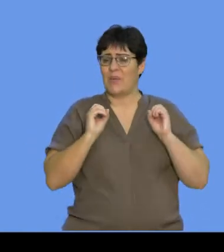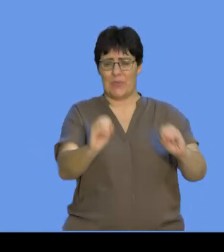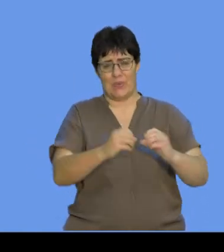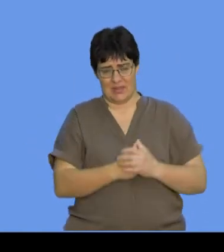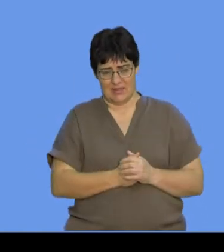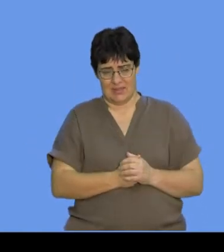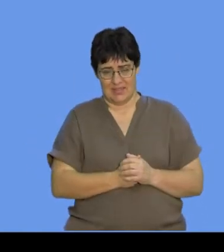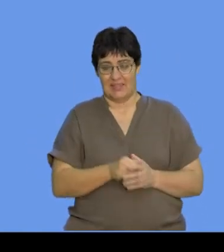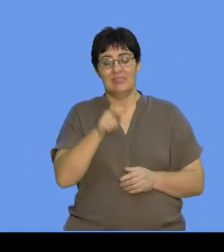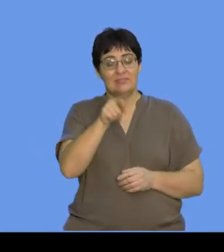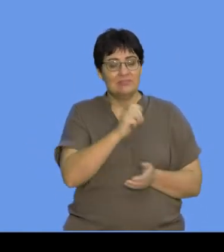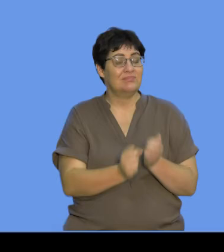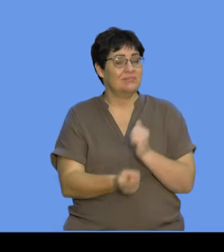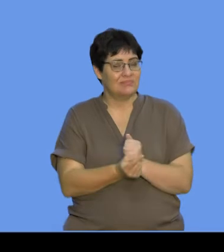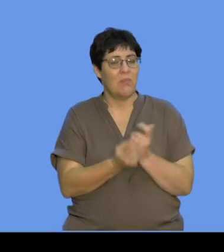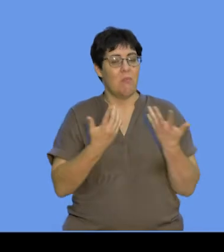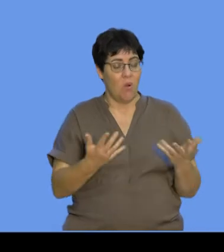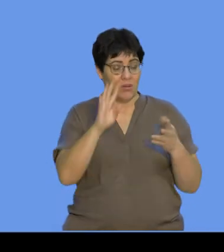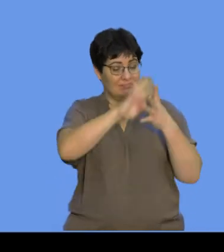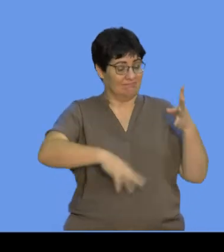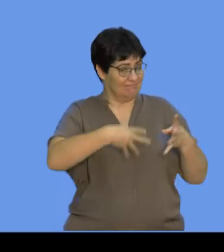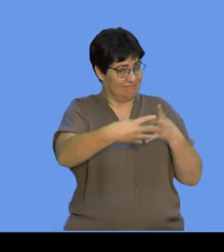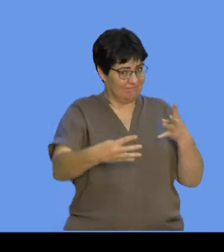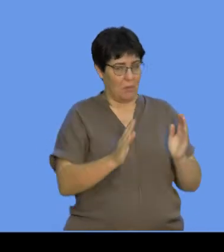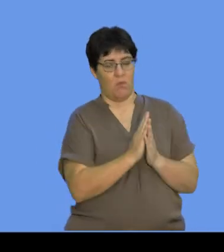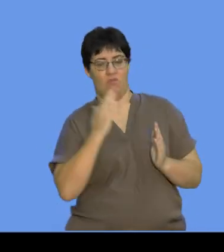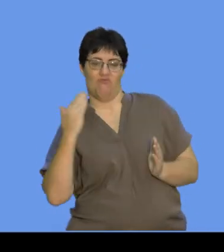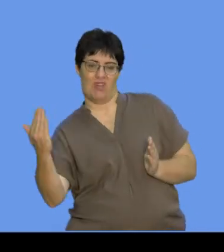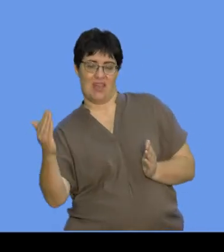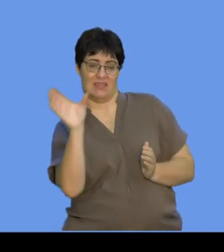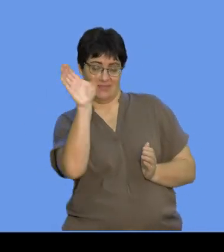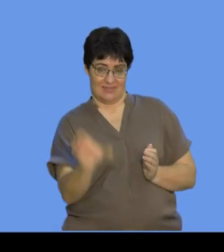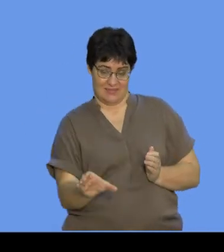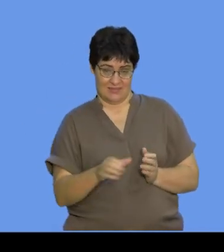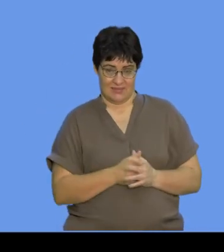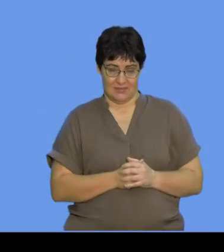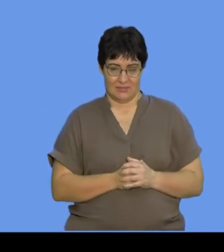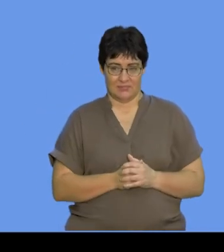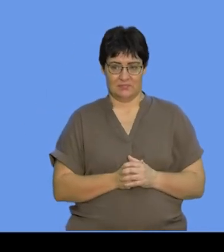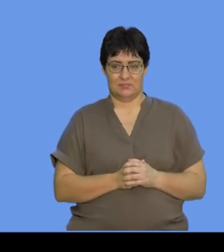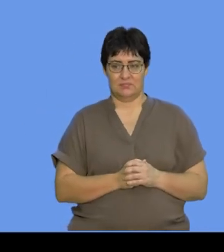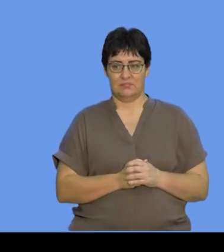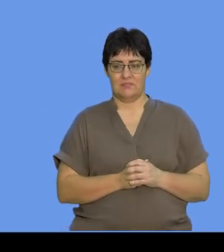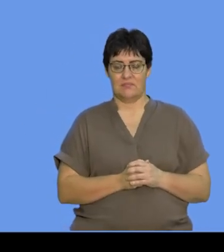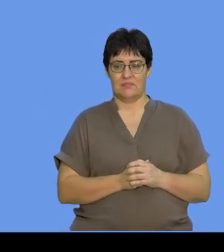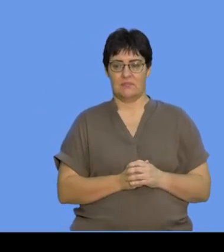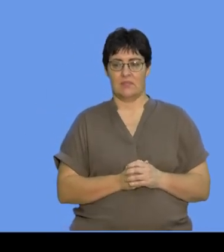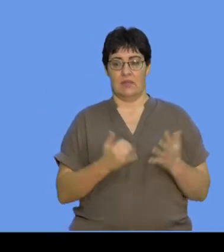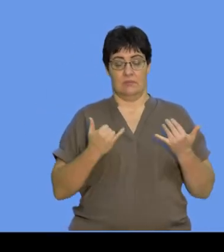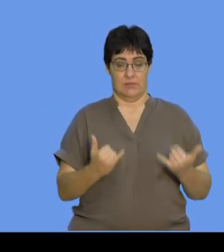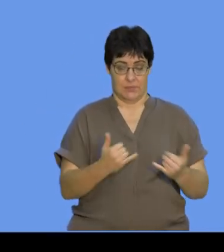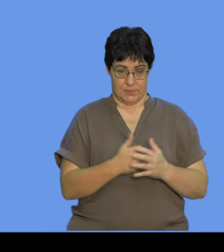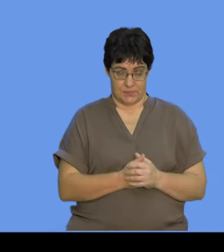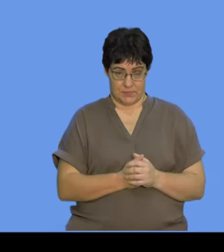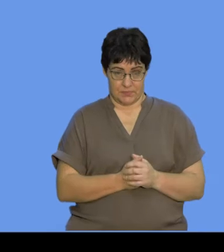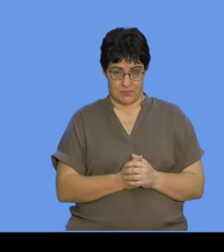non-metals actually occur further to our right of the periodic table of elements, right? Okay, now,